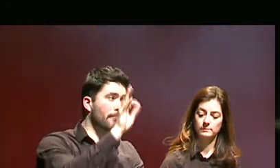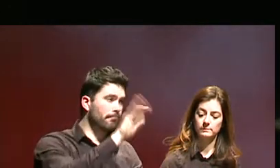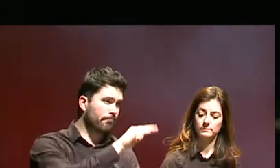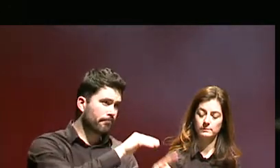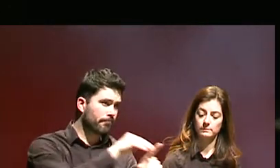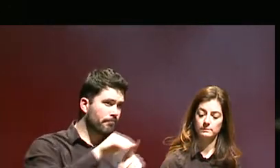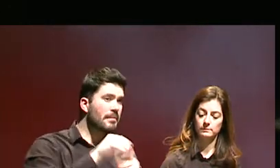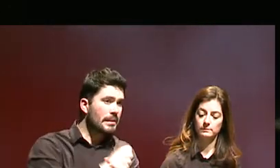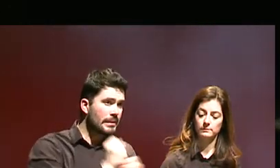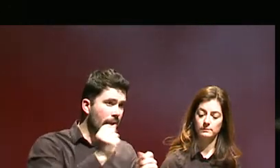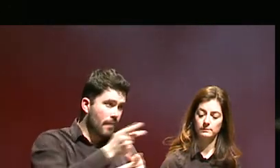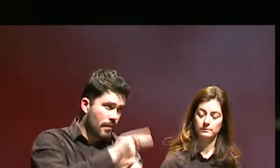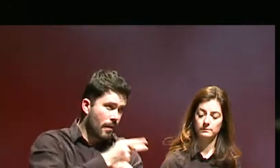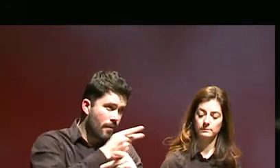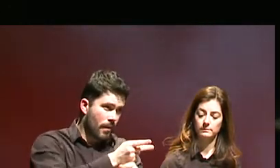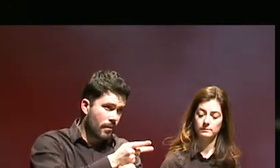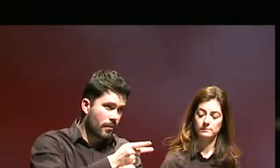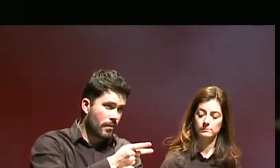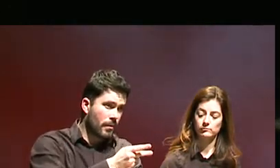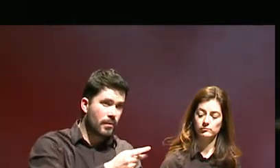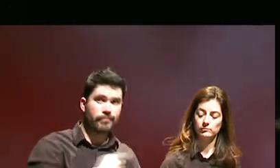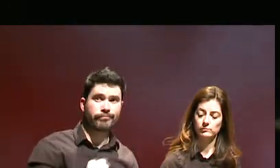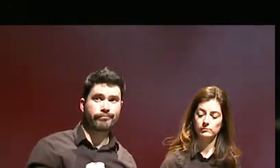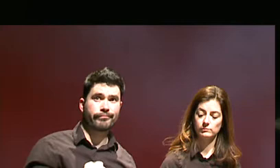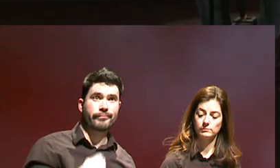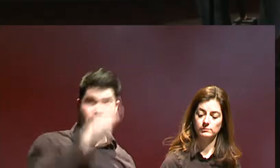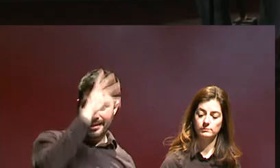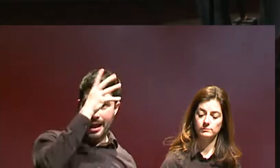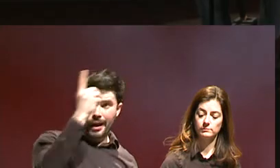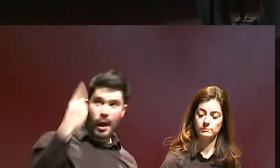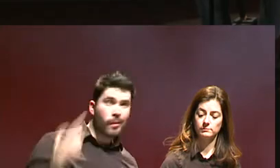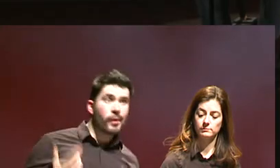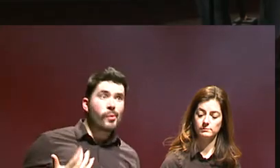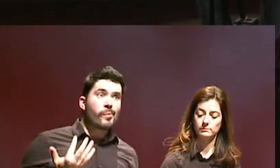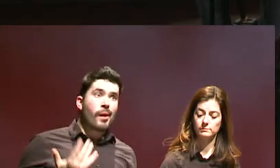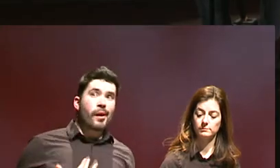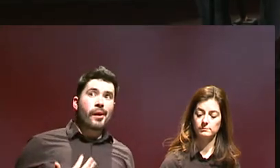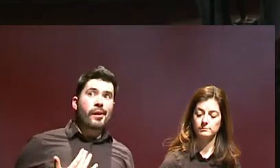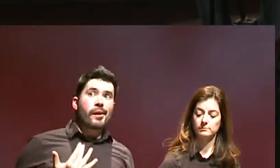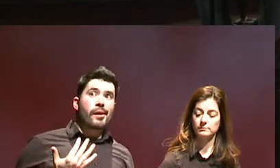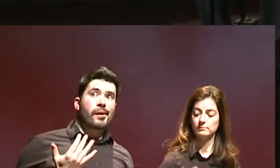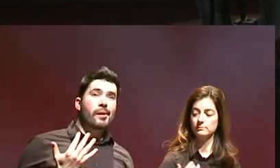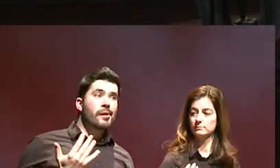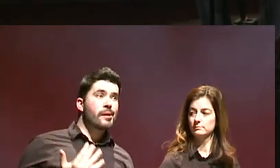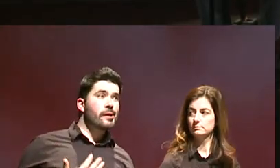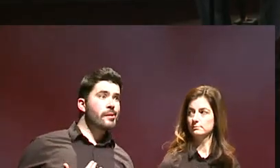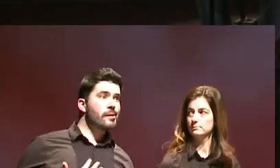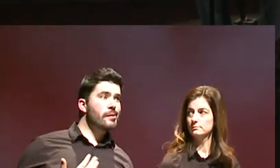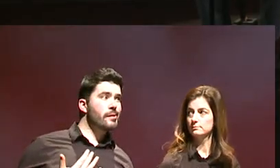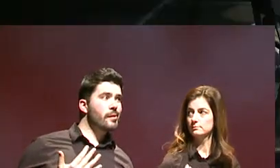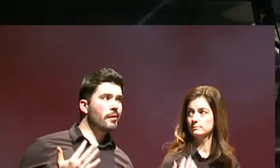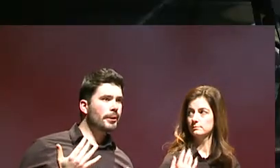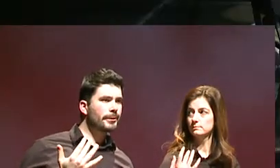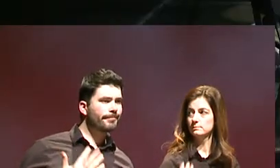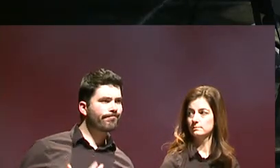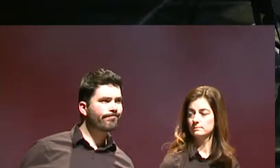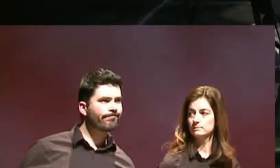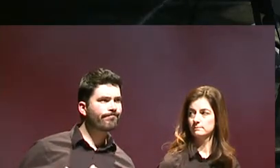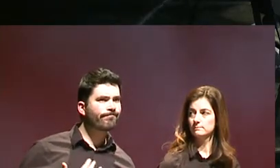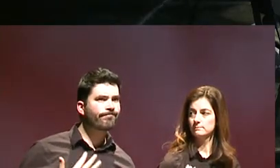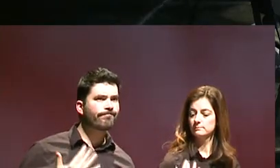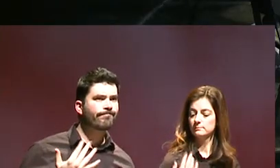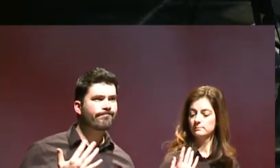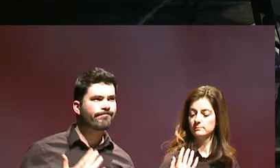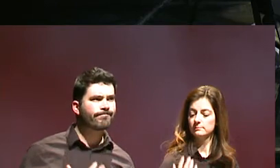safe. Be careful." I'm waiting for my father. One, two, three